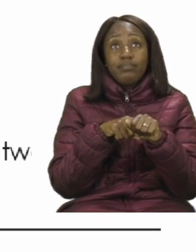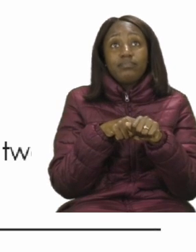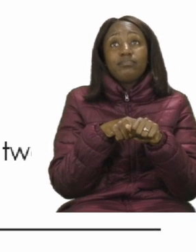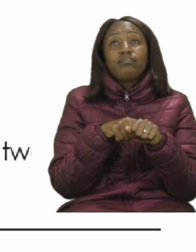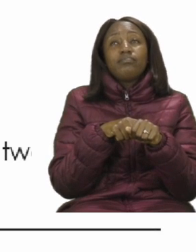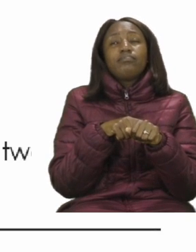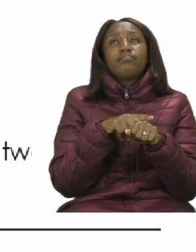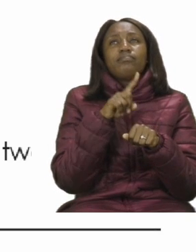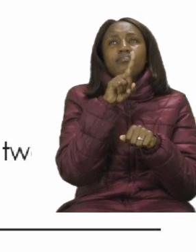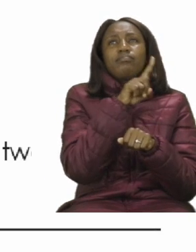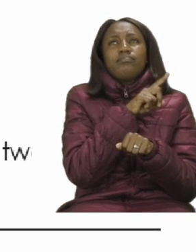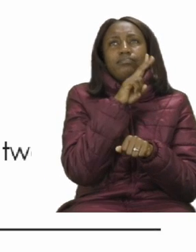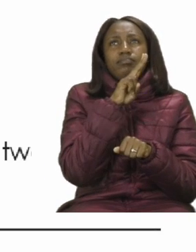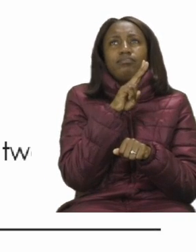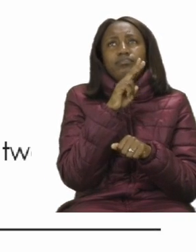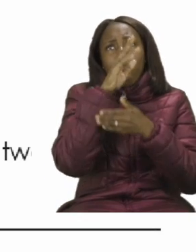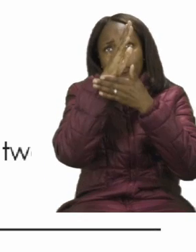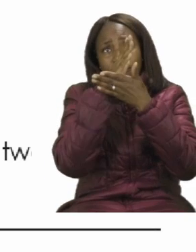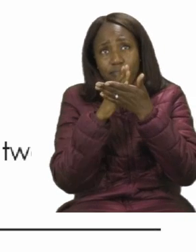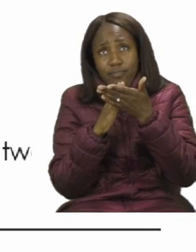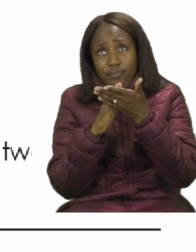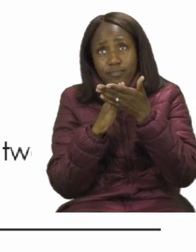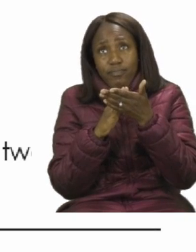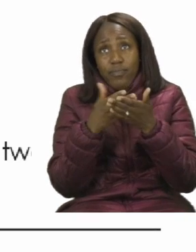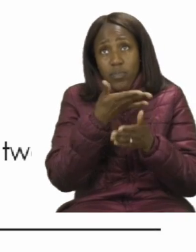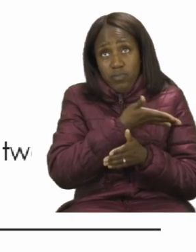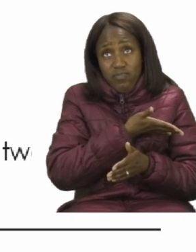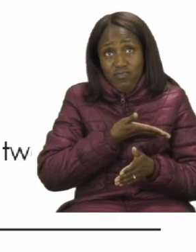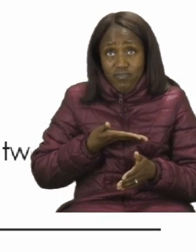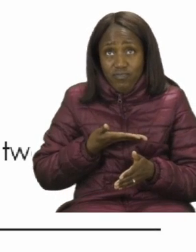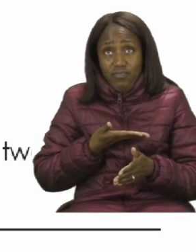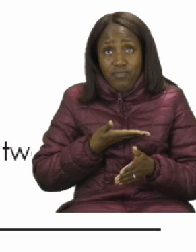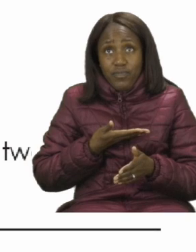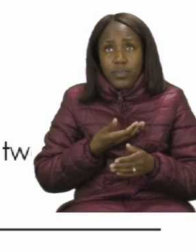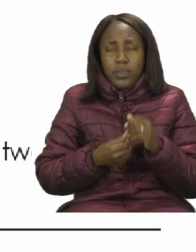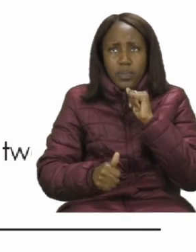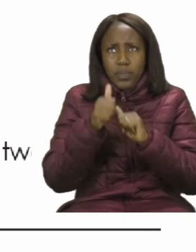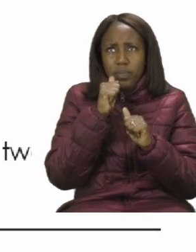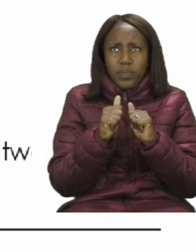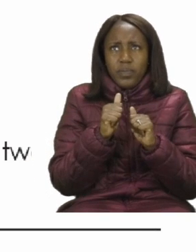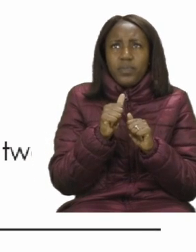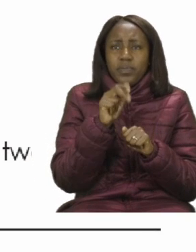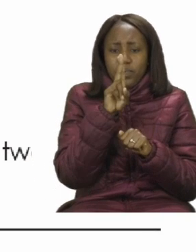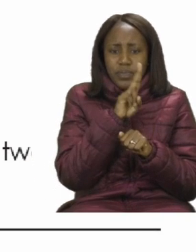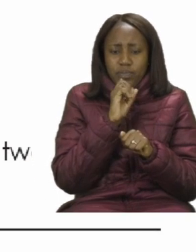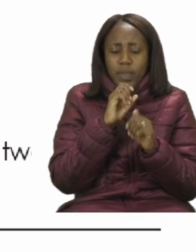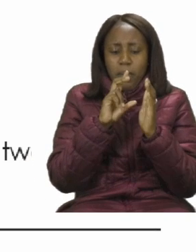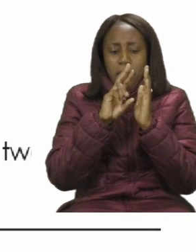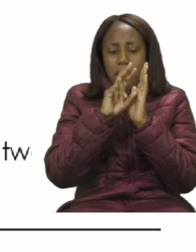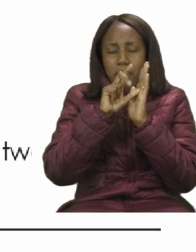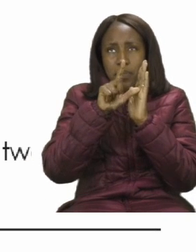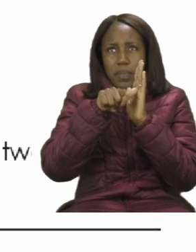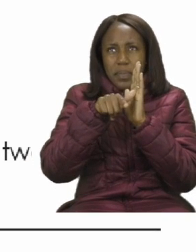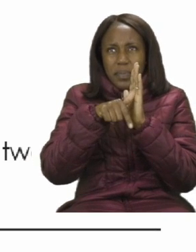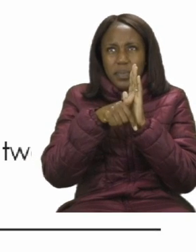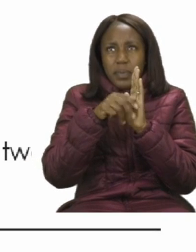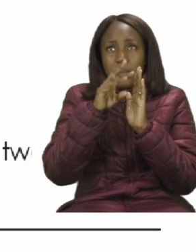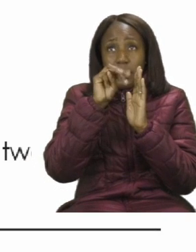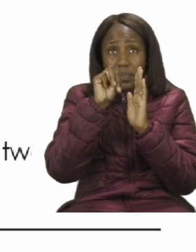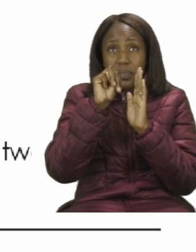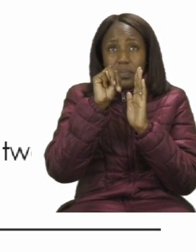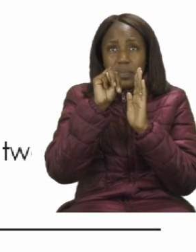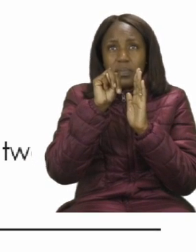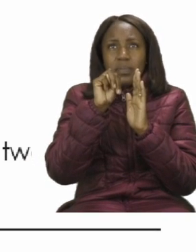12:30 and it takes me 20 minutes. What time am